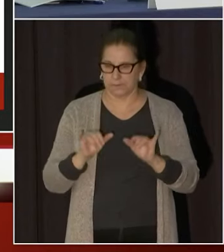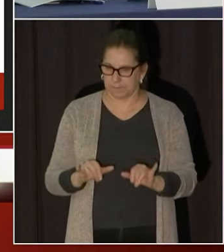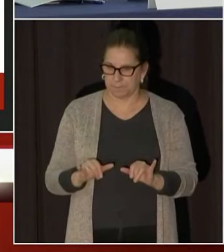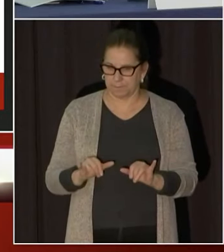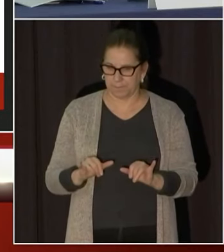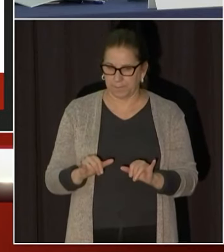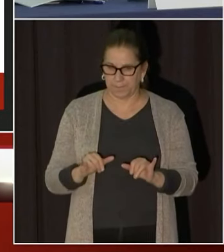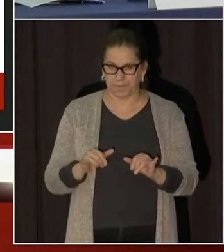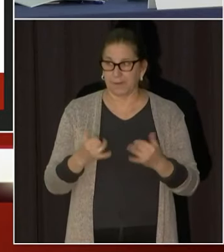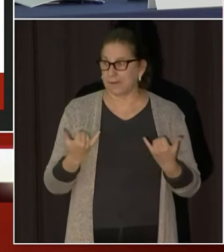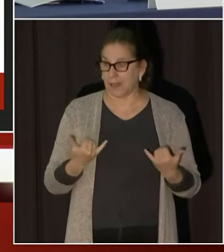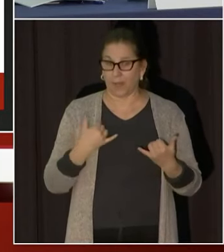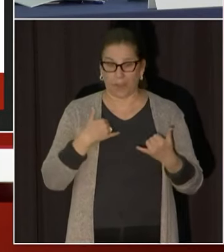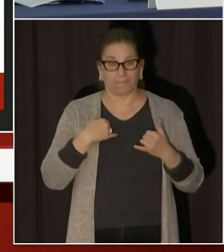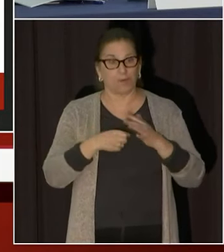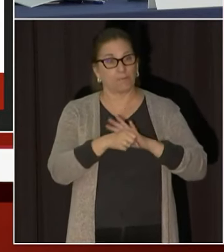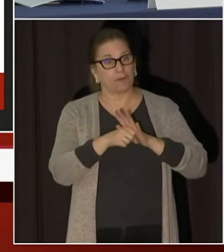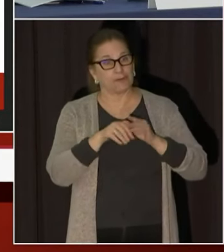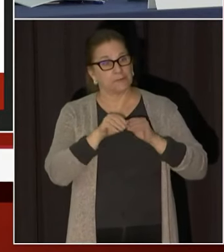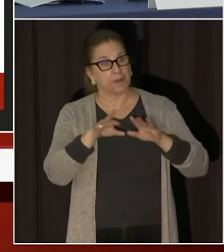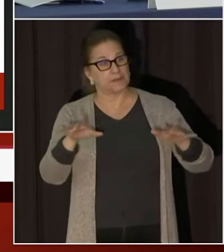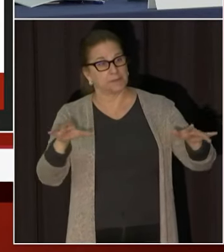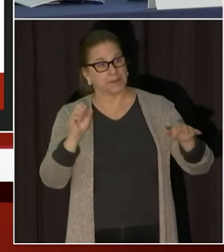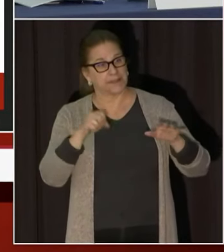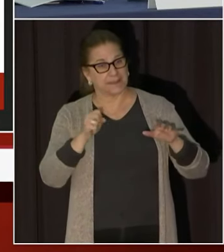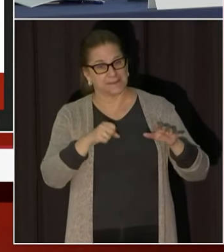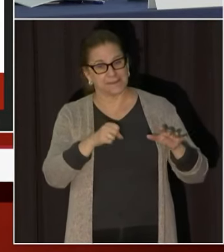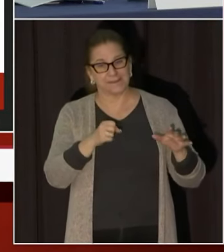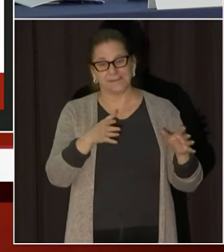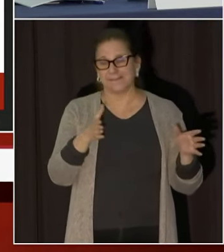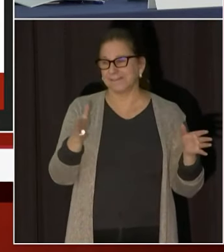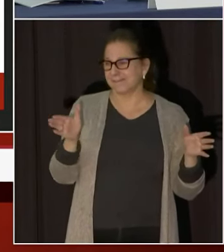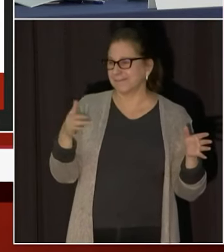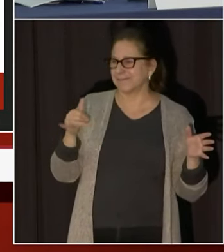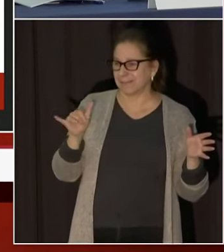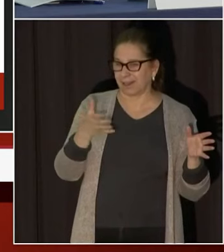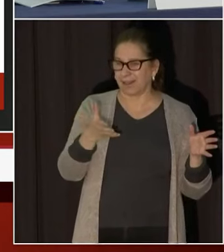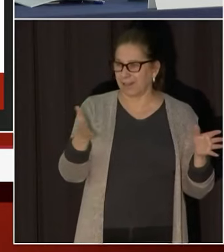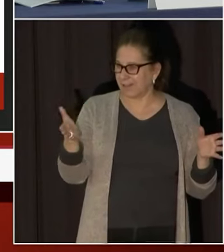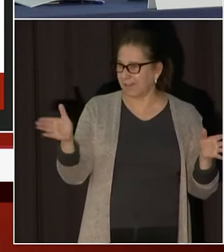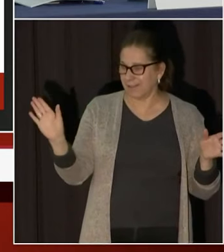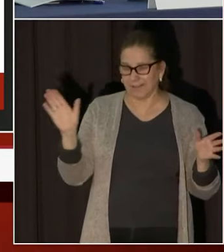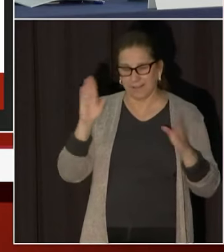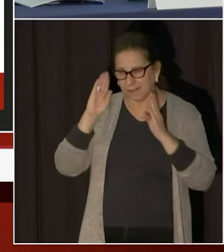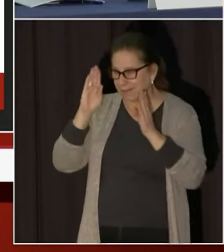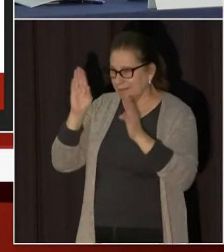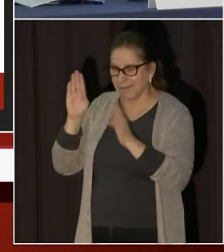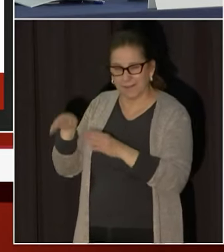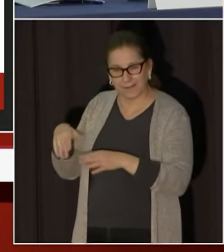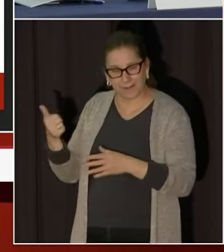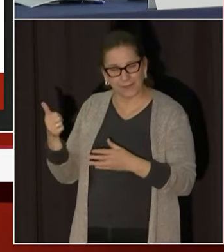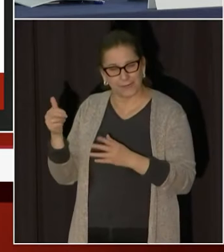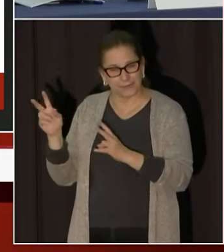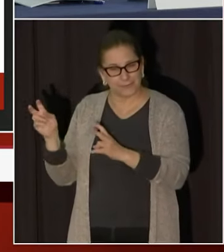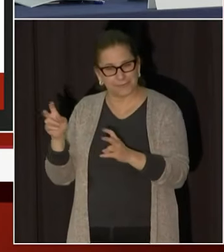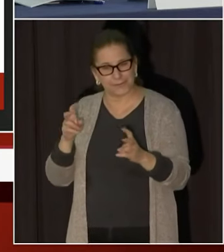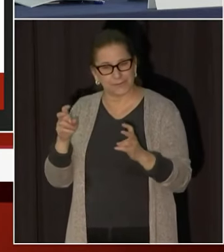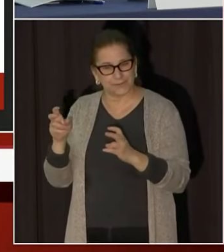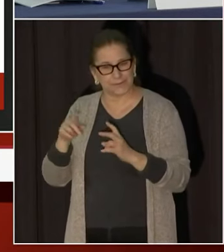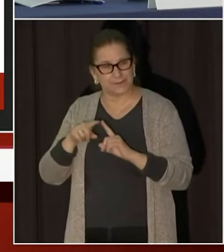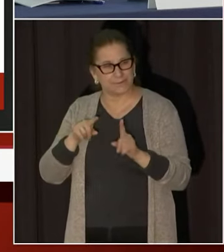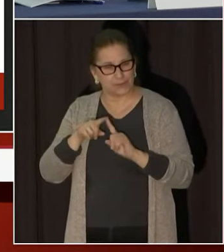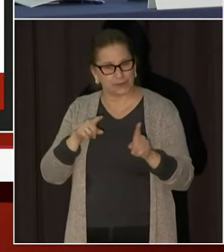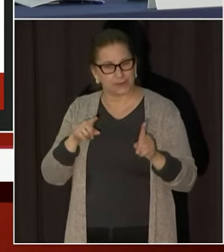during emergencies, in some jurisdictions, in some countries, there can be a situation where